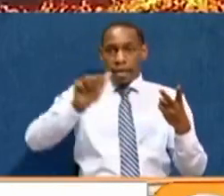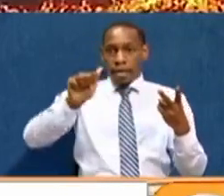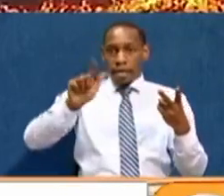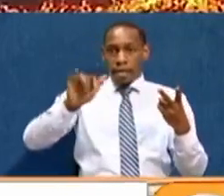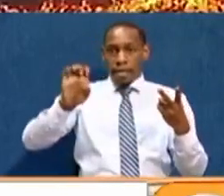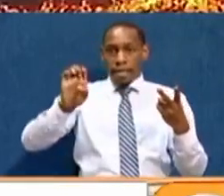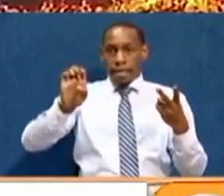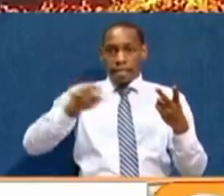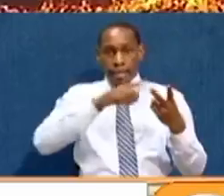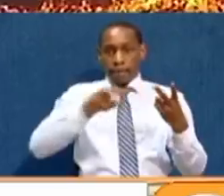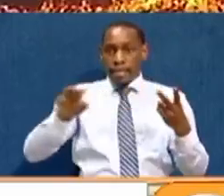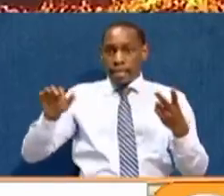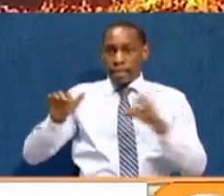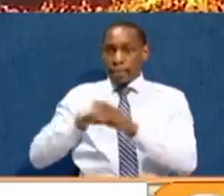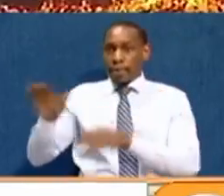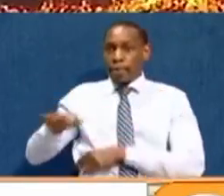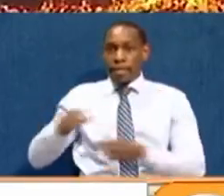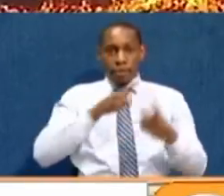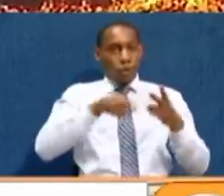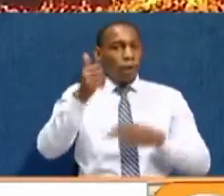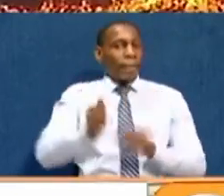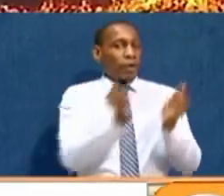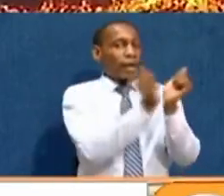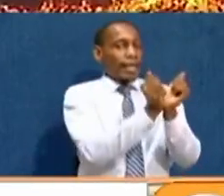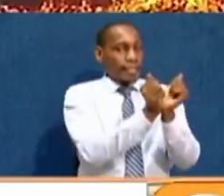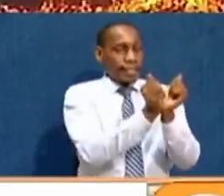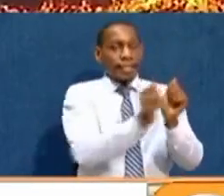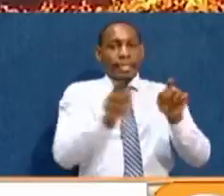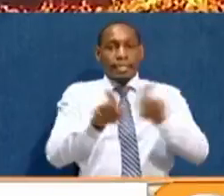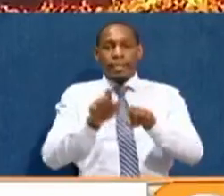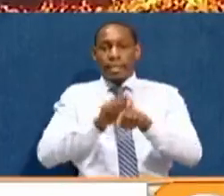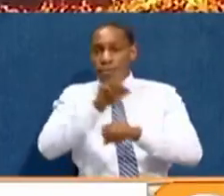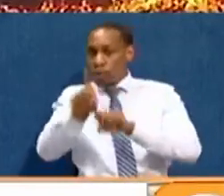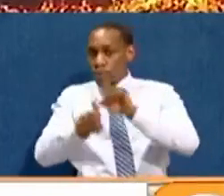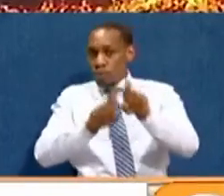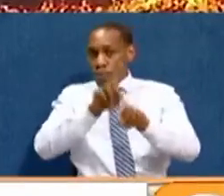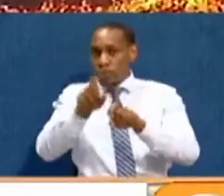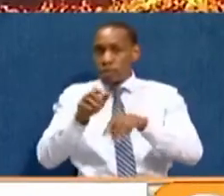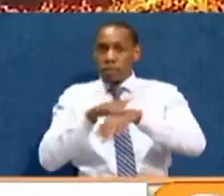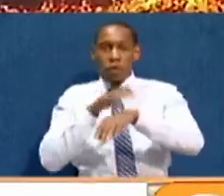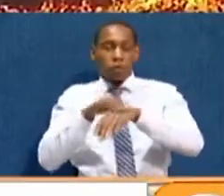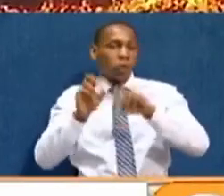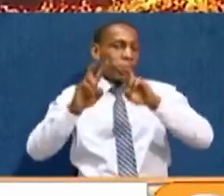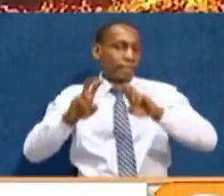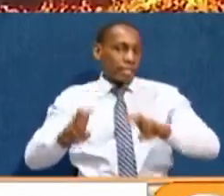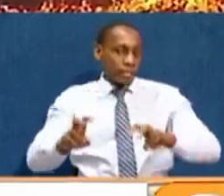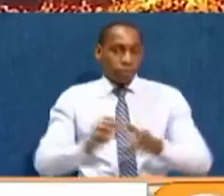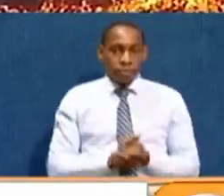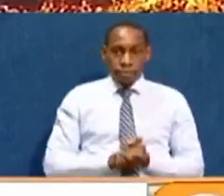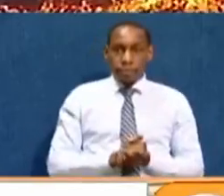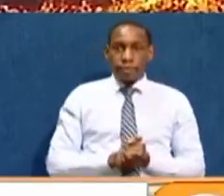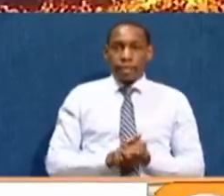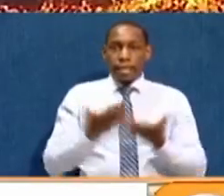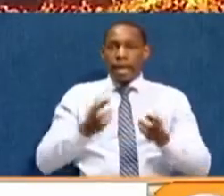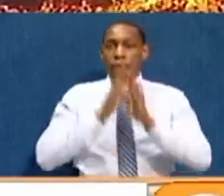counterpart Alice Wahome was yet to be effected, when even as questions around the slow pace of investigations.